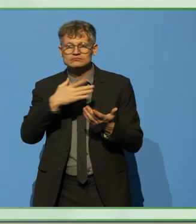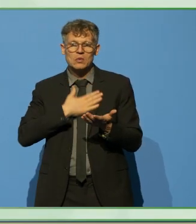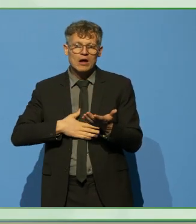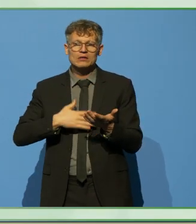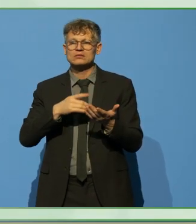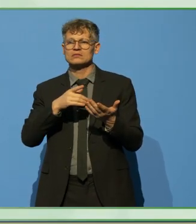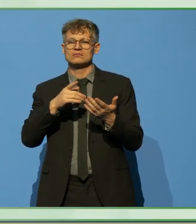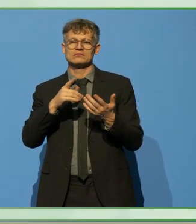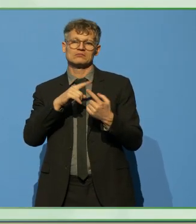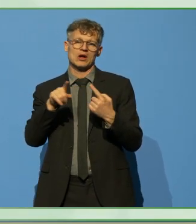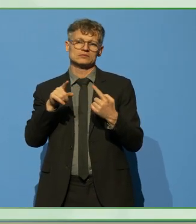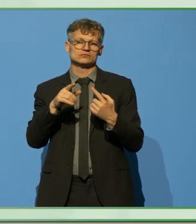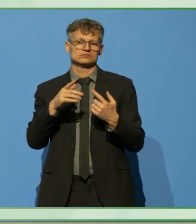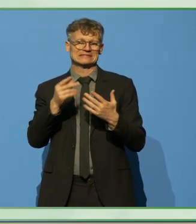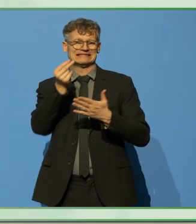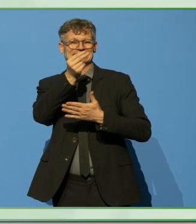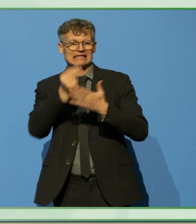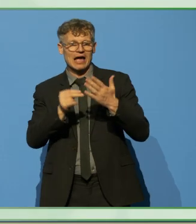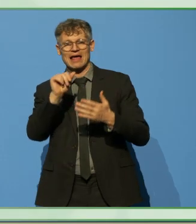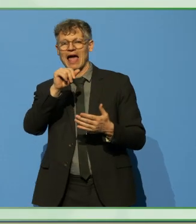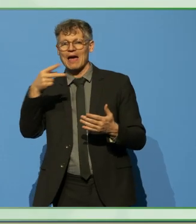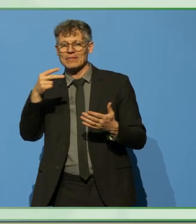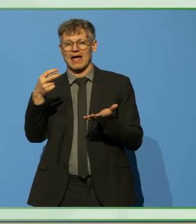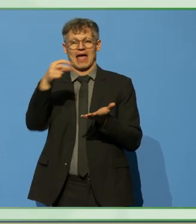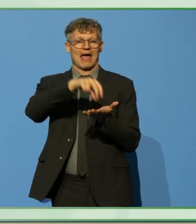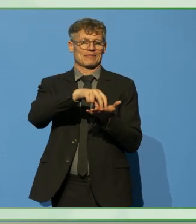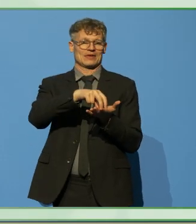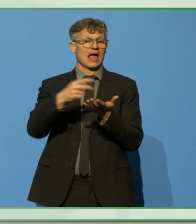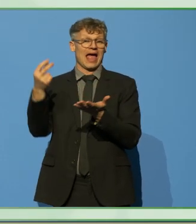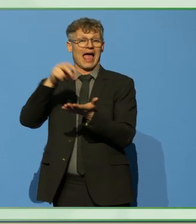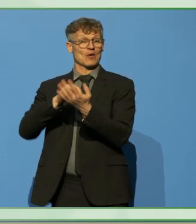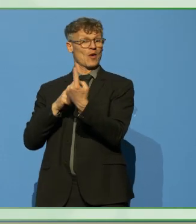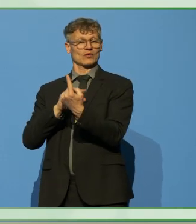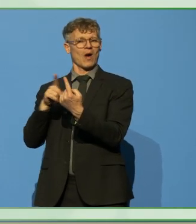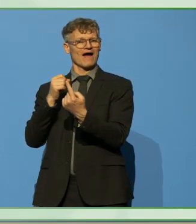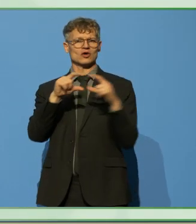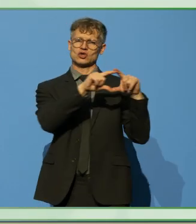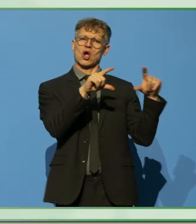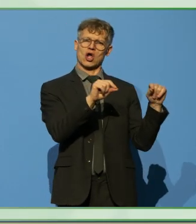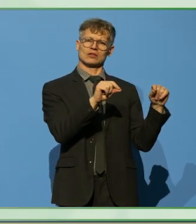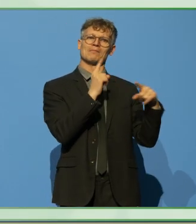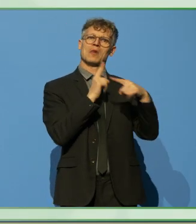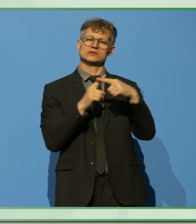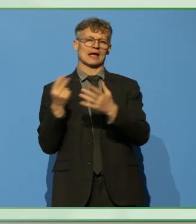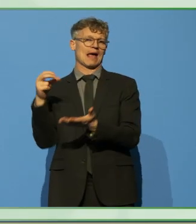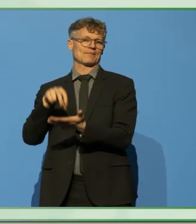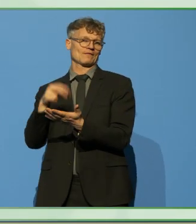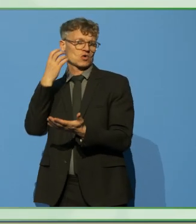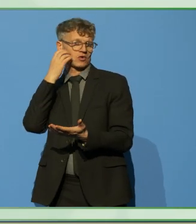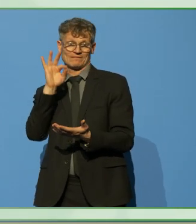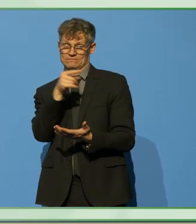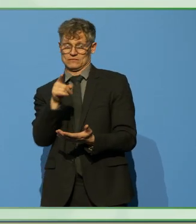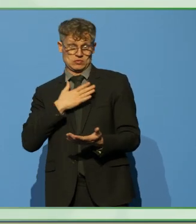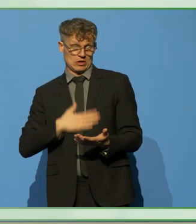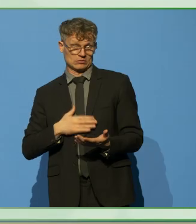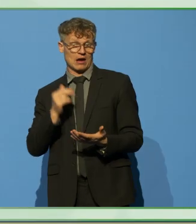app, so there will also be a card, but there will also be an app on the phone.